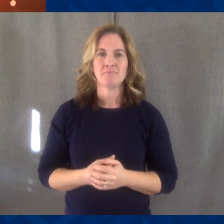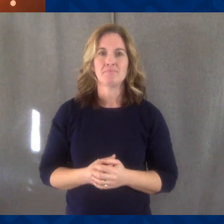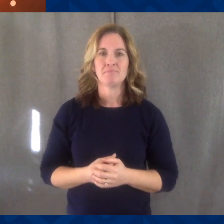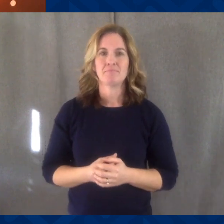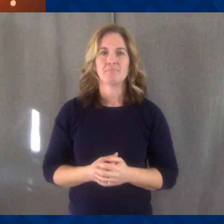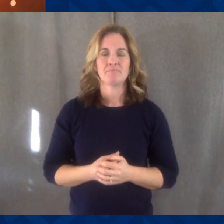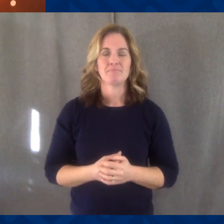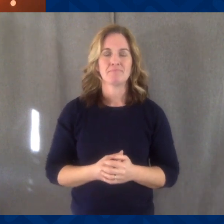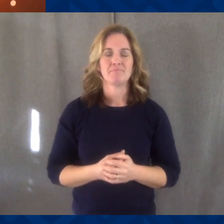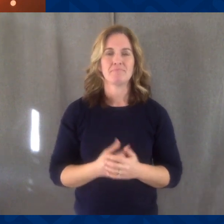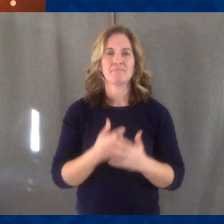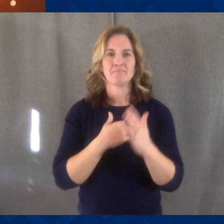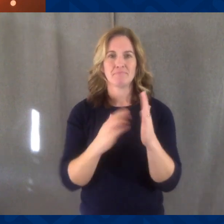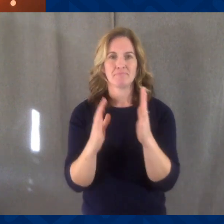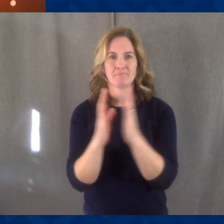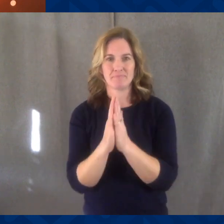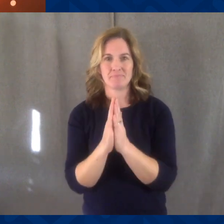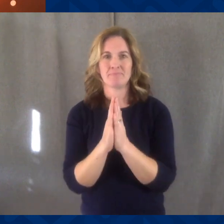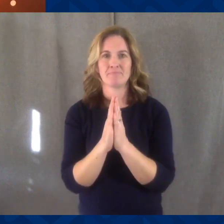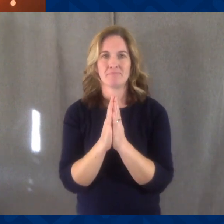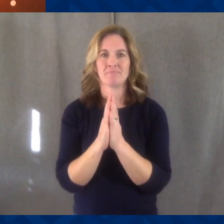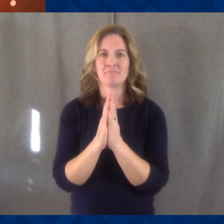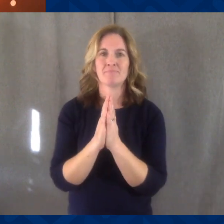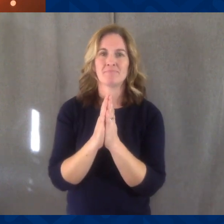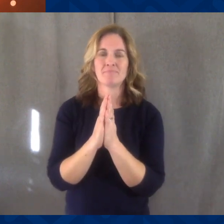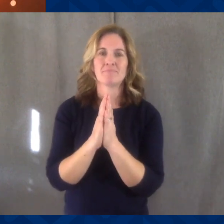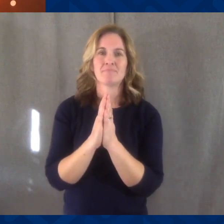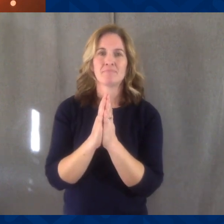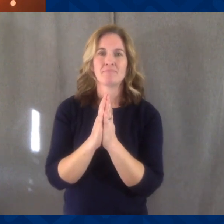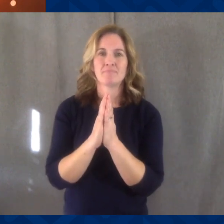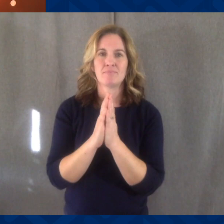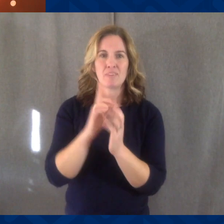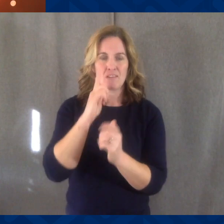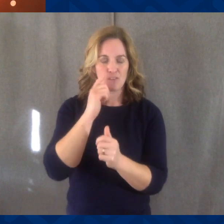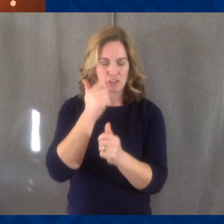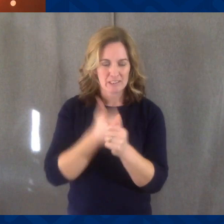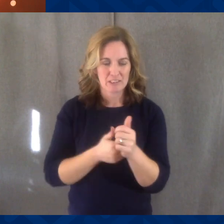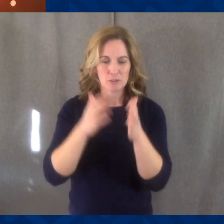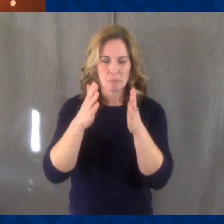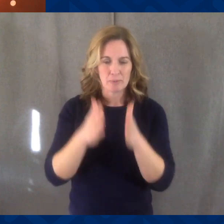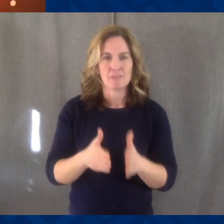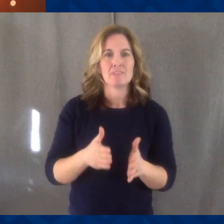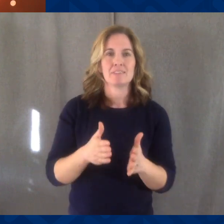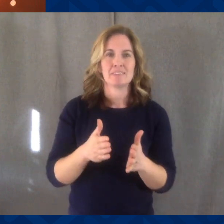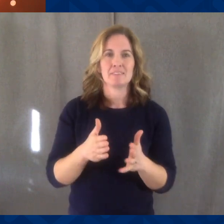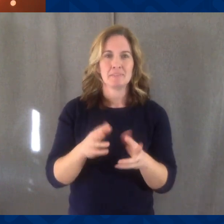And I do pray for each of you that is listening to me right now,